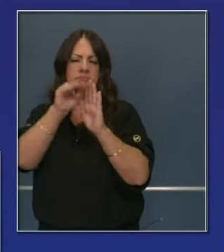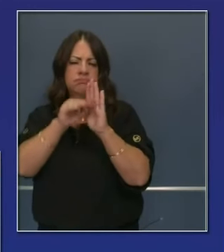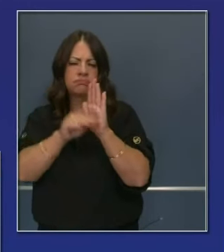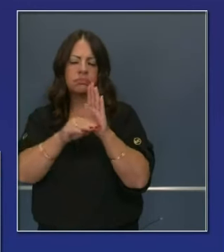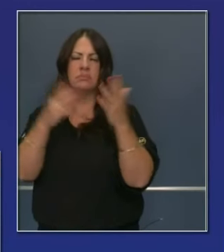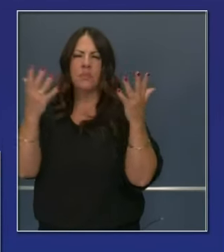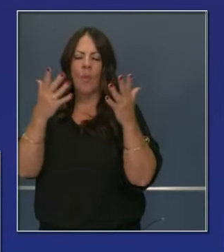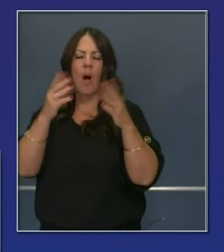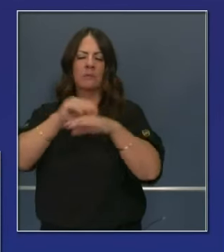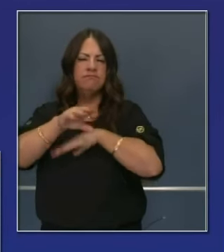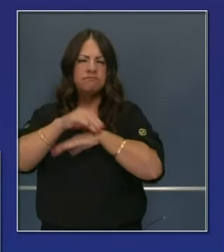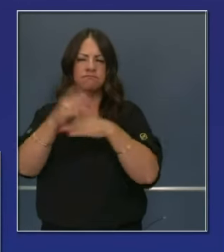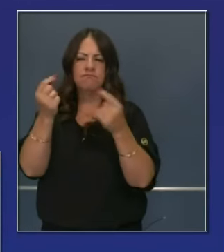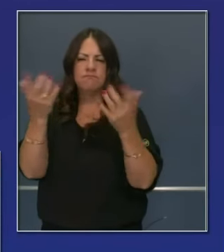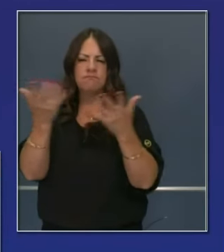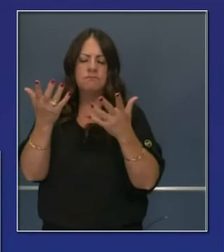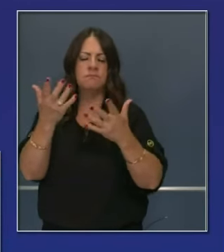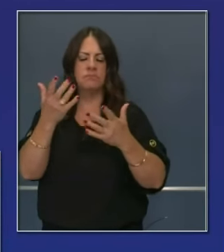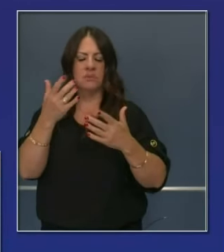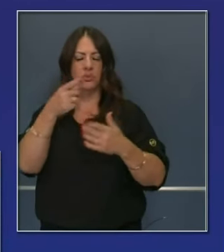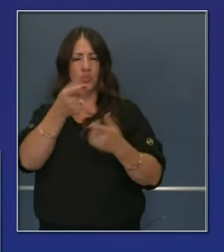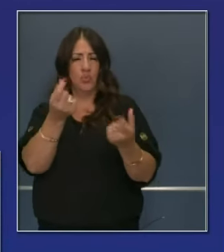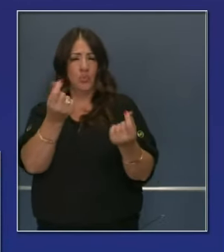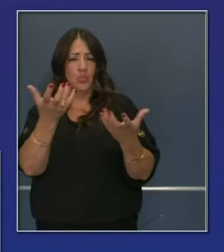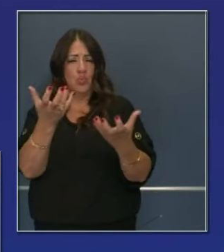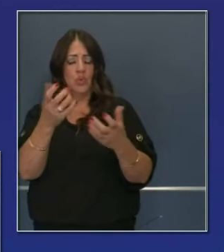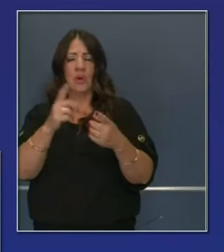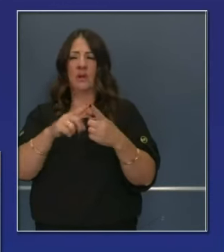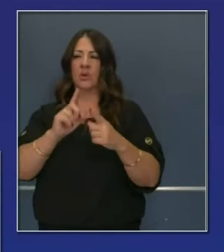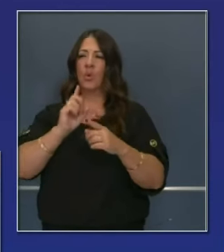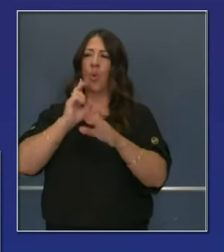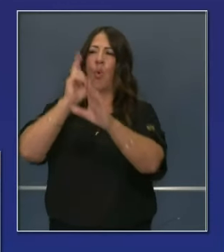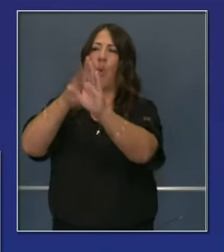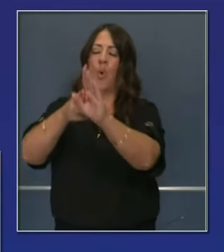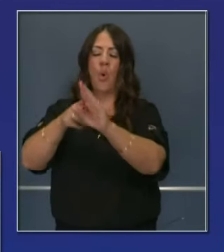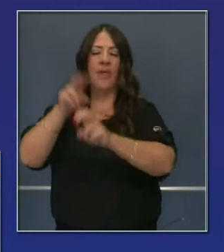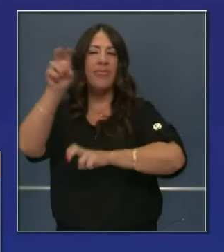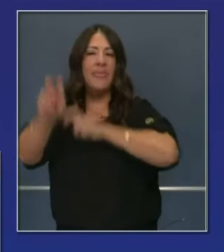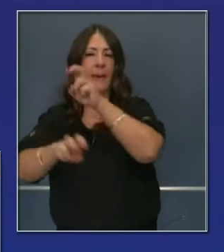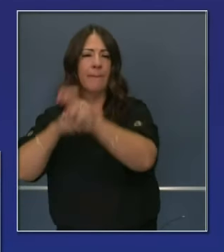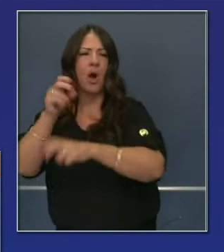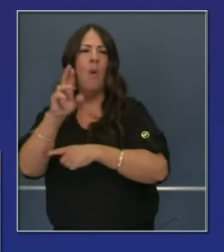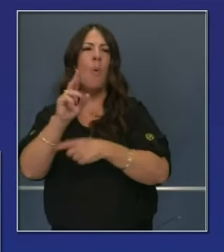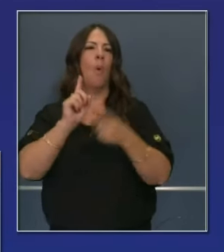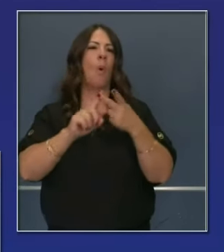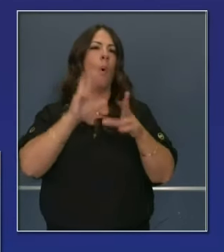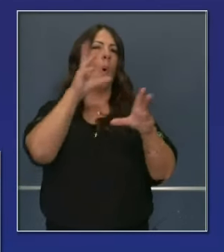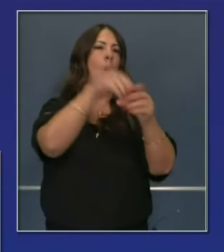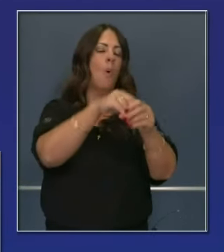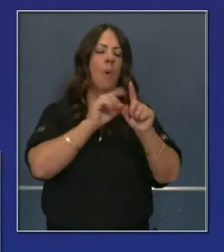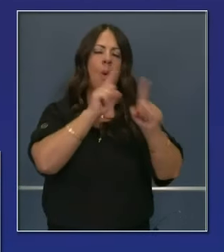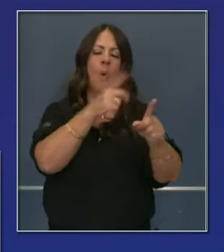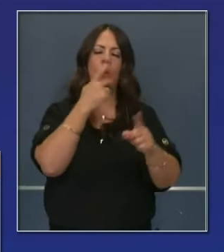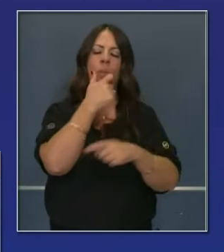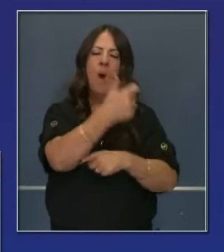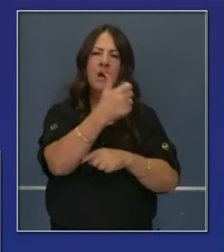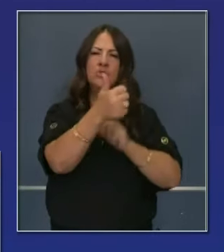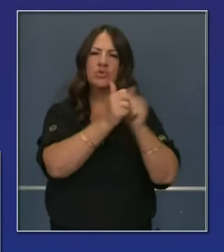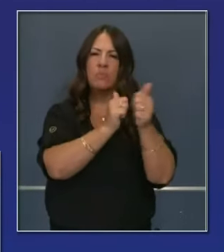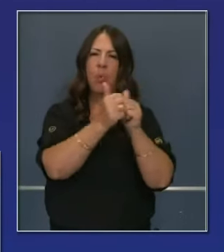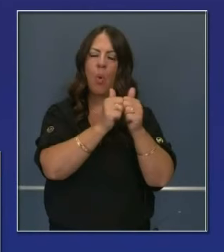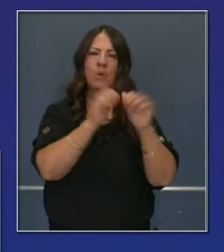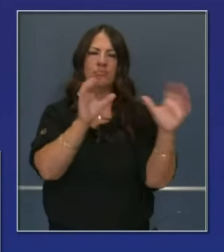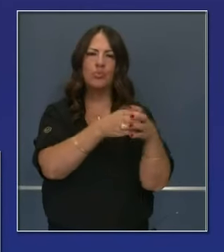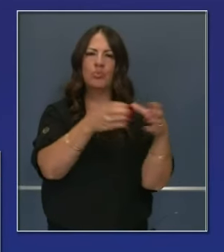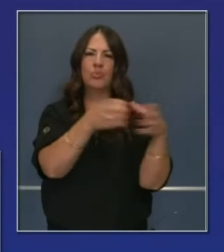sports and some of these theme parks. We're going to break up the theme parks. It's not just one or two brands.